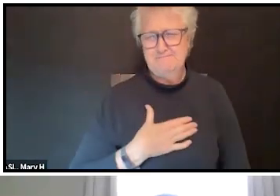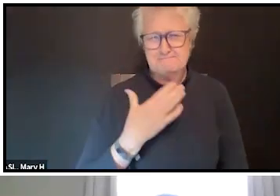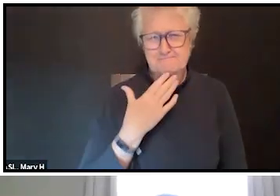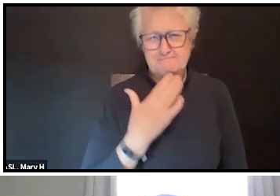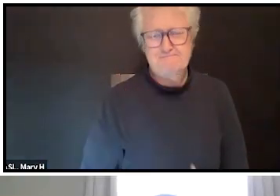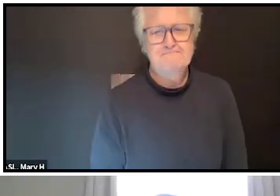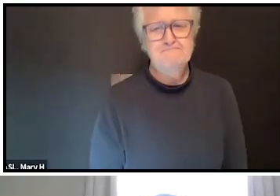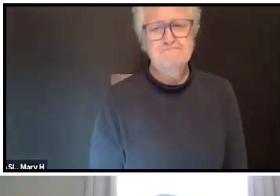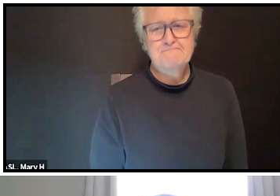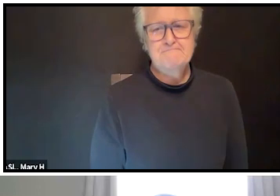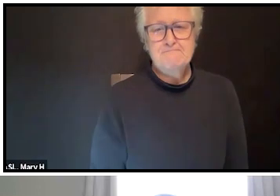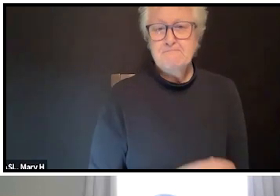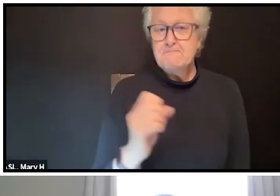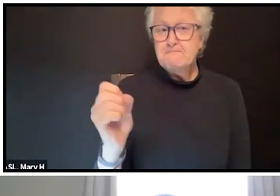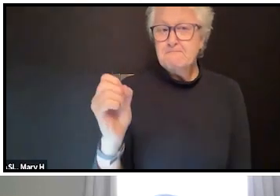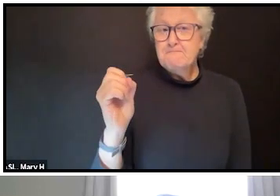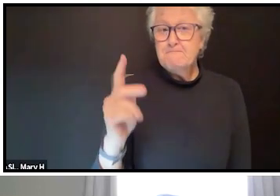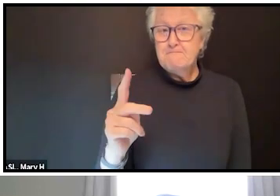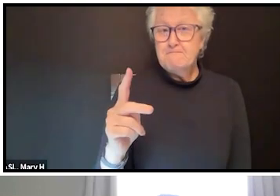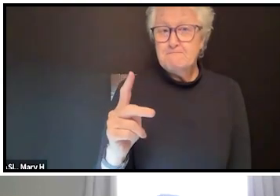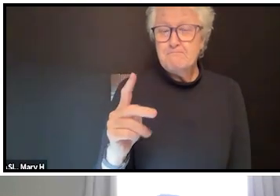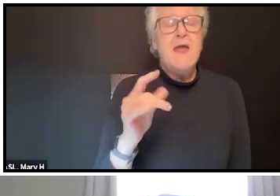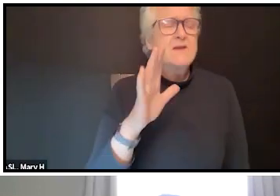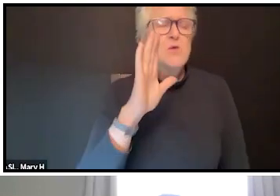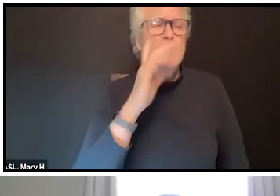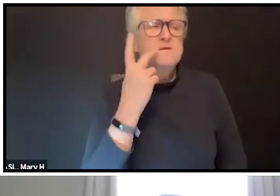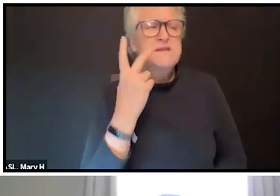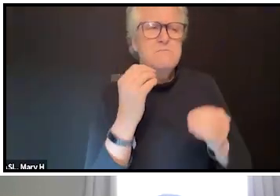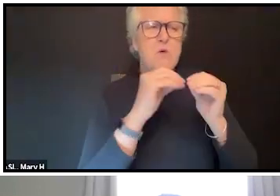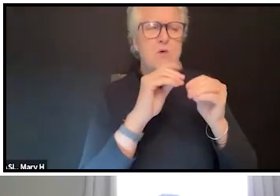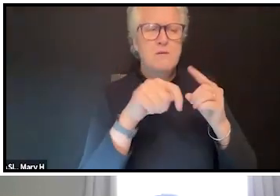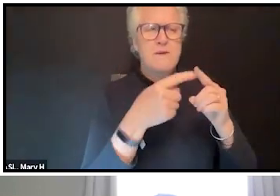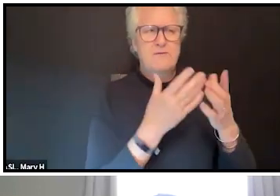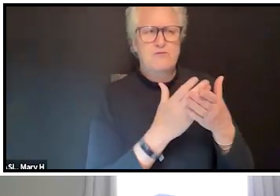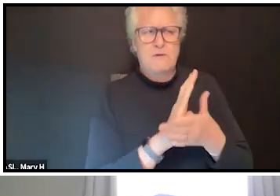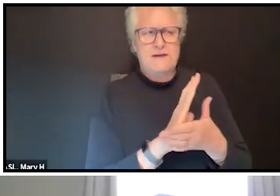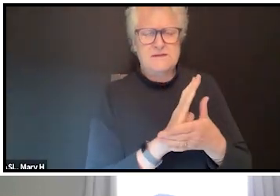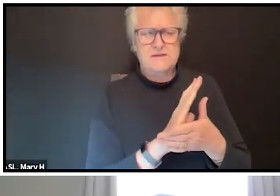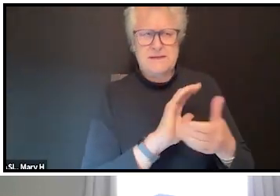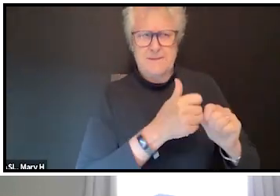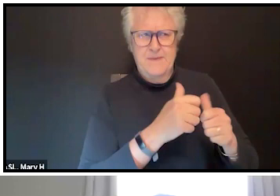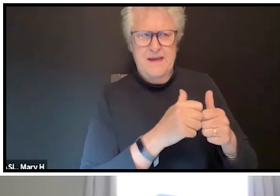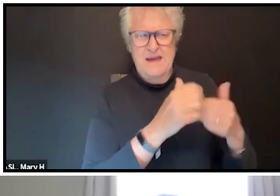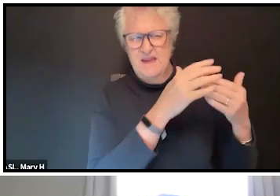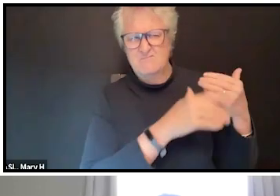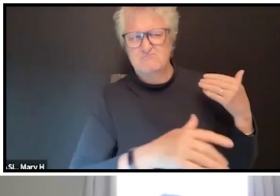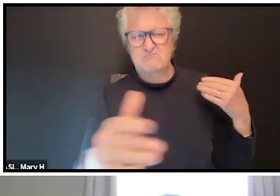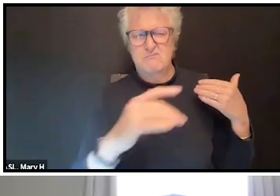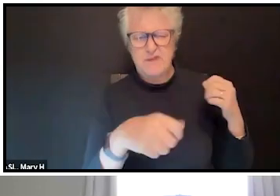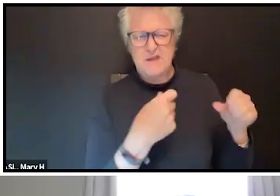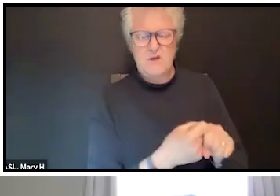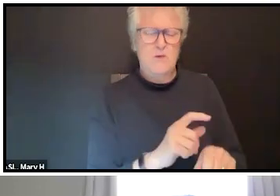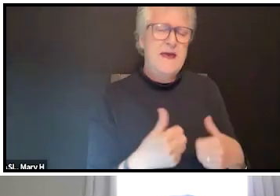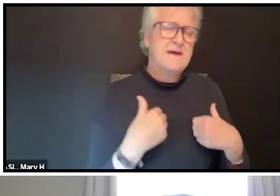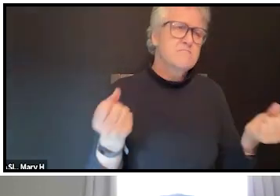Okay. And you'll be seeing more on the rights campaign throughout the year. We have all kinds of plans that it just